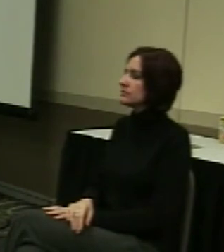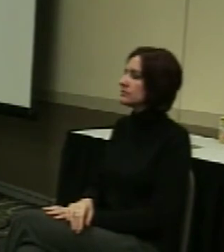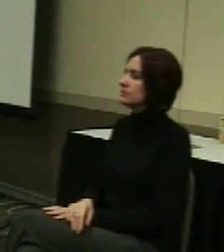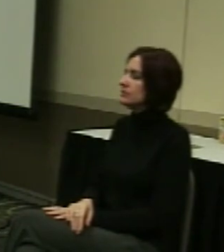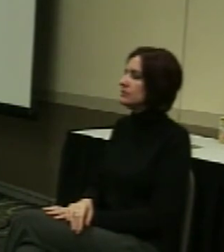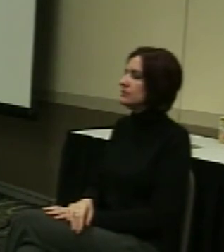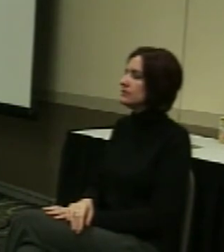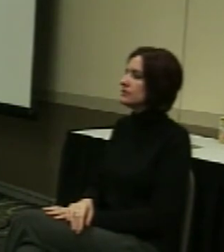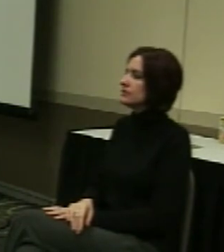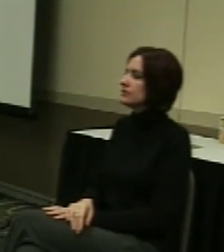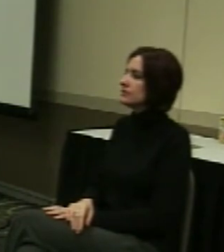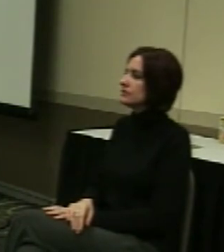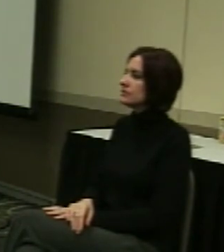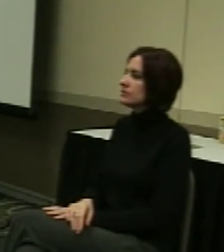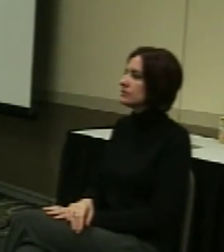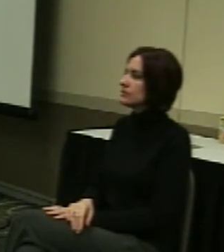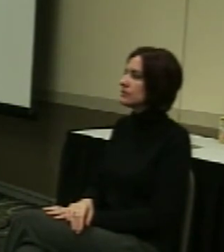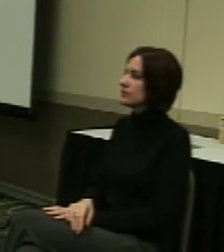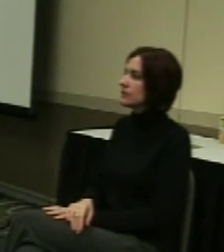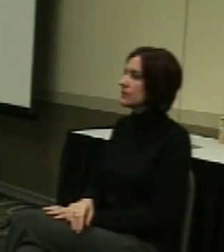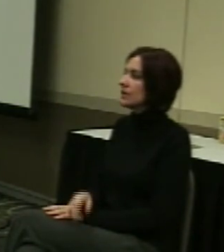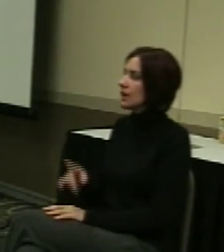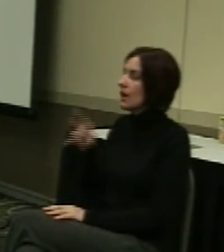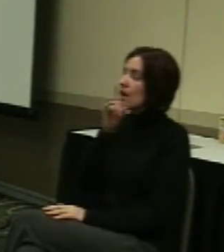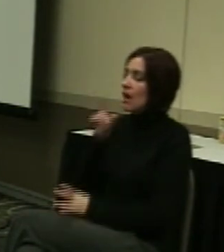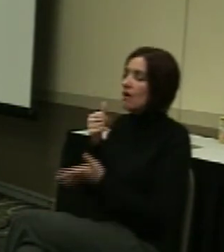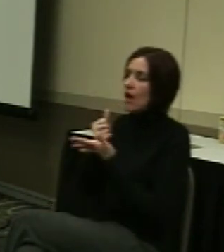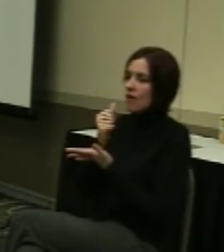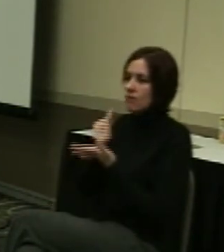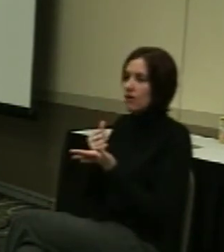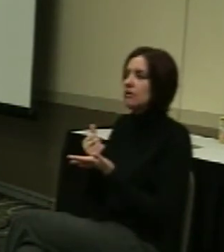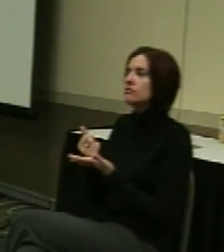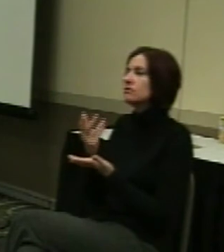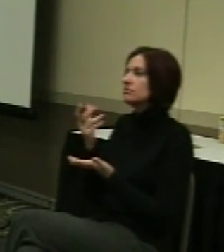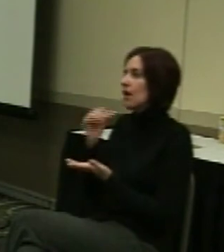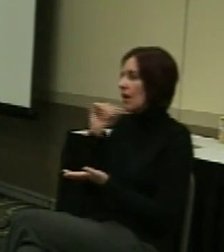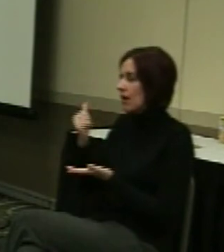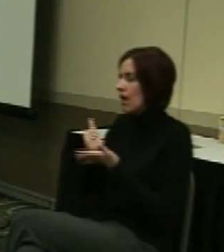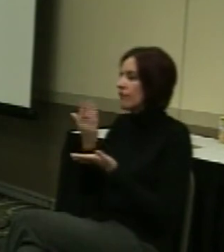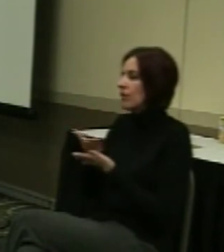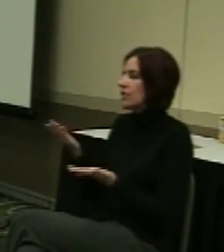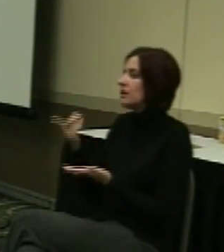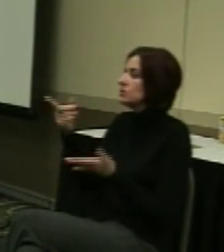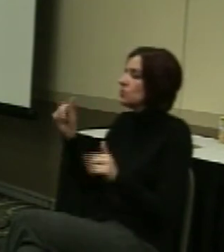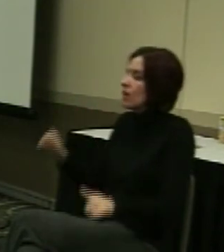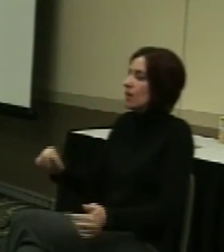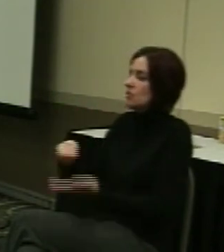And there are helpful and unhelpful kinds of things that you can put on